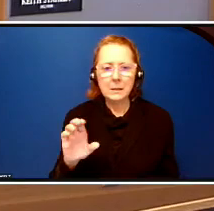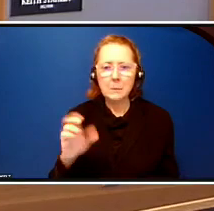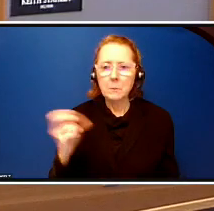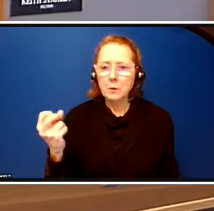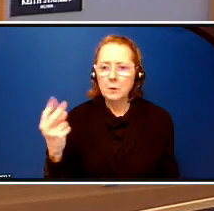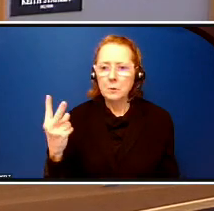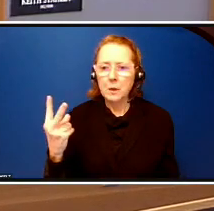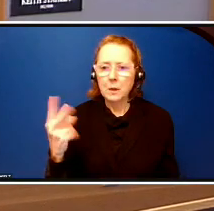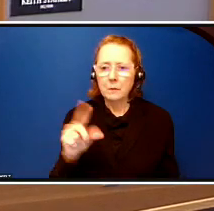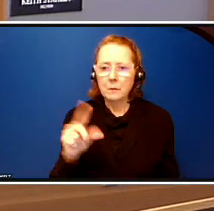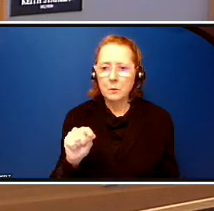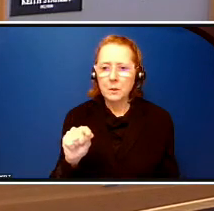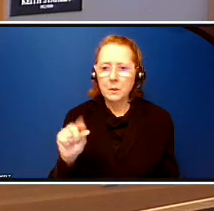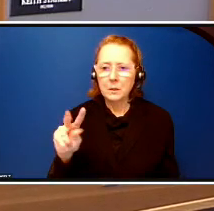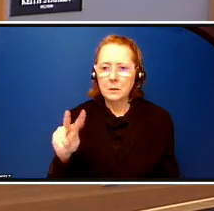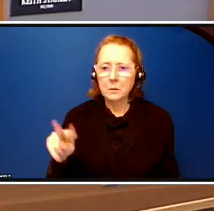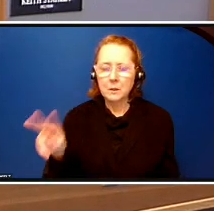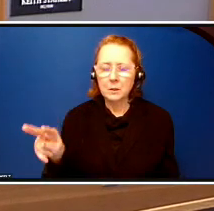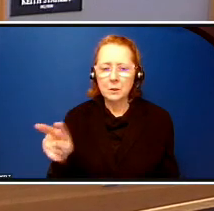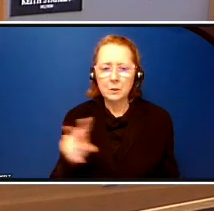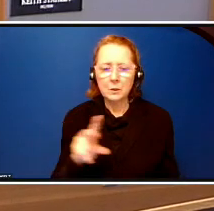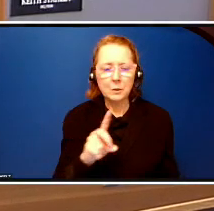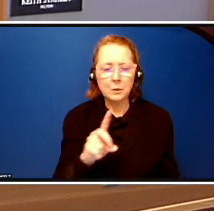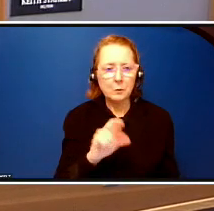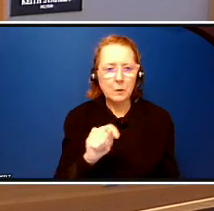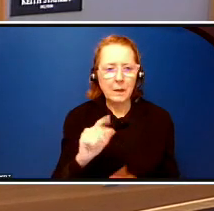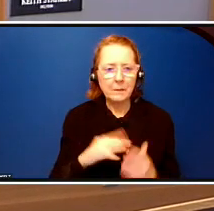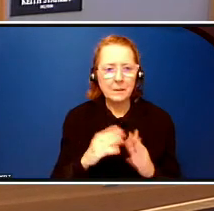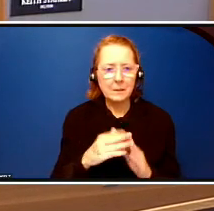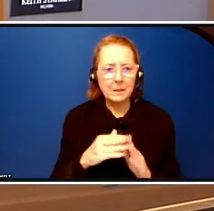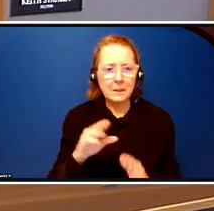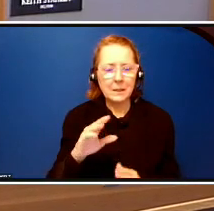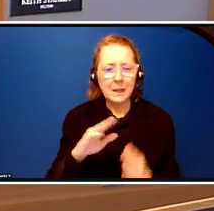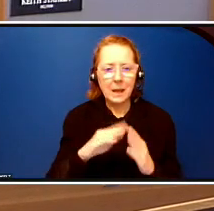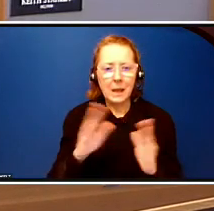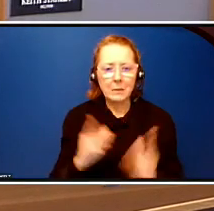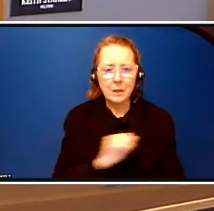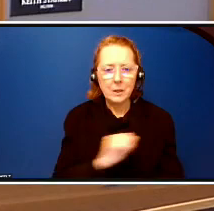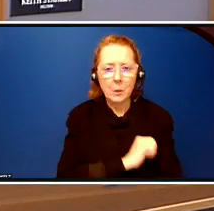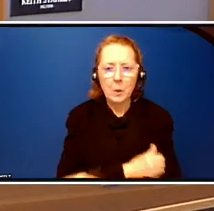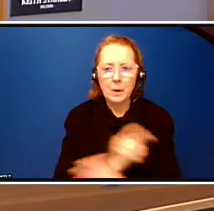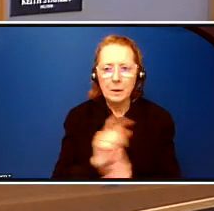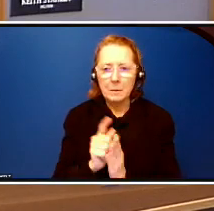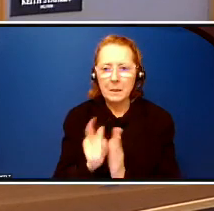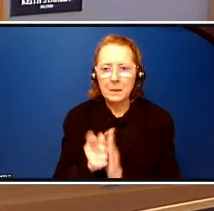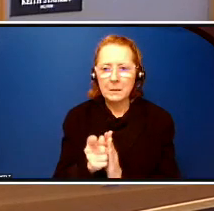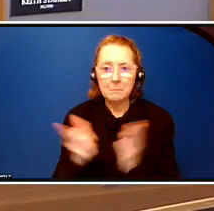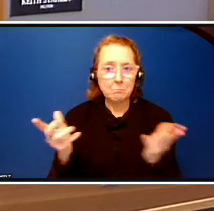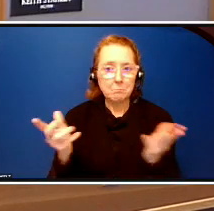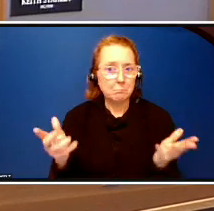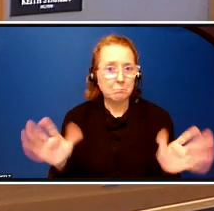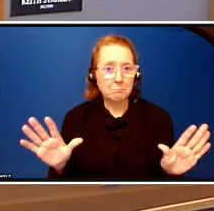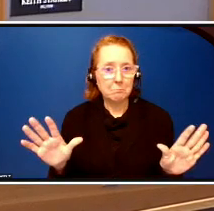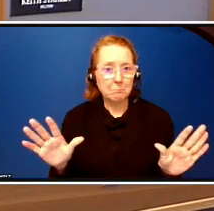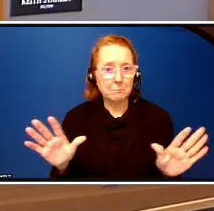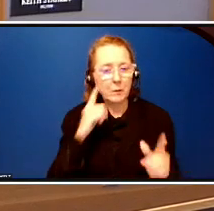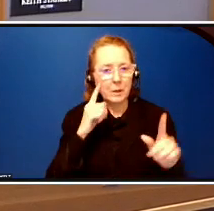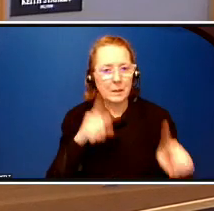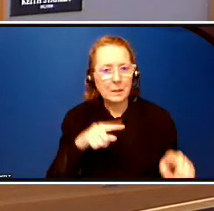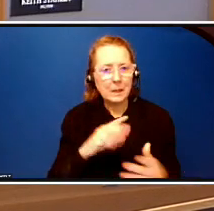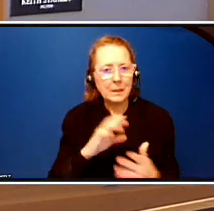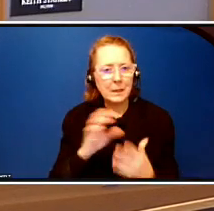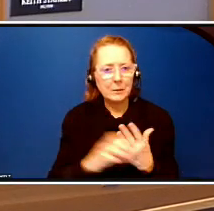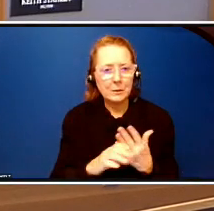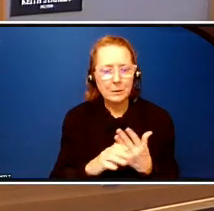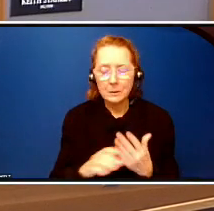12th, 2022 Draft City Housing Authority minutes. And that concludes the consent calendar. Do we have